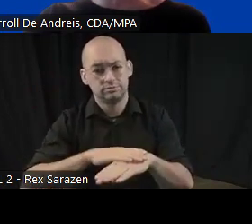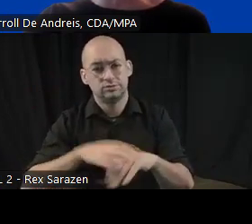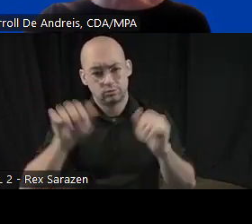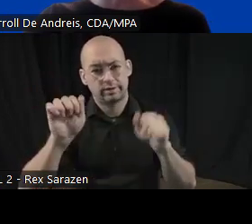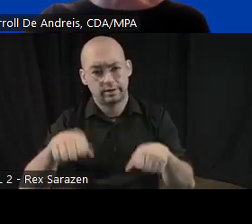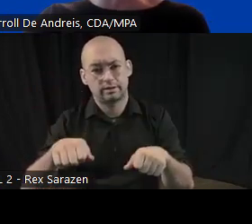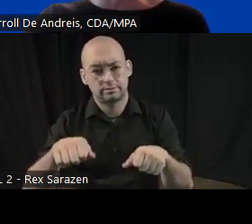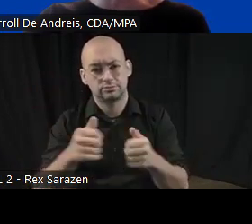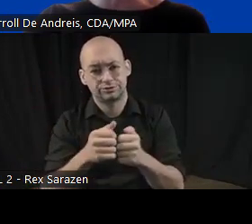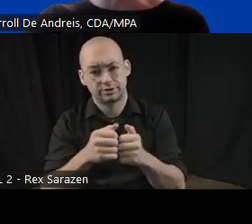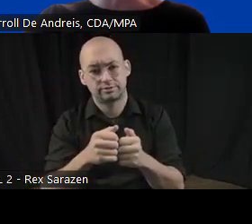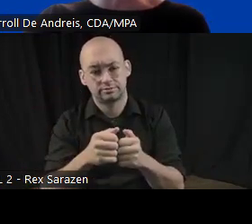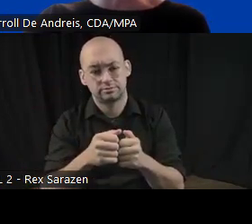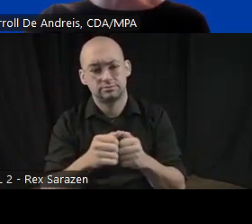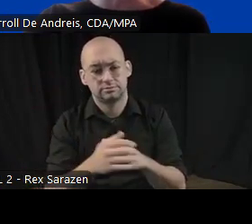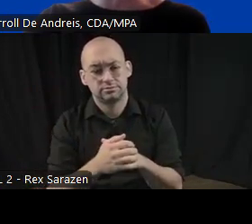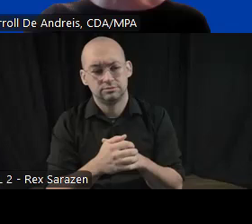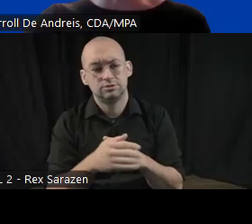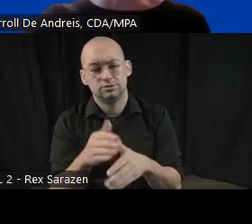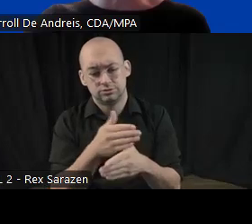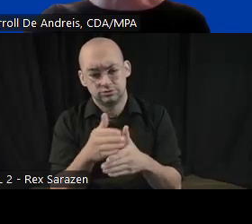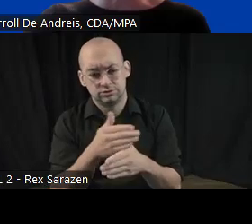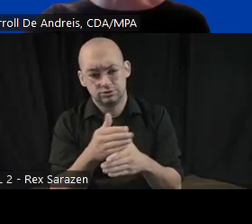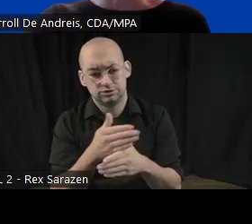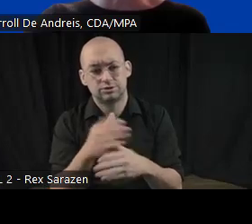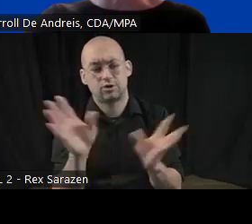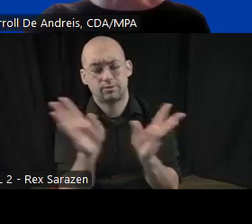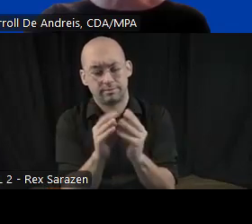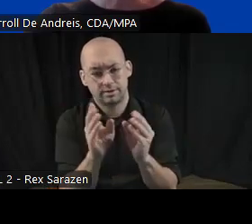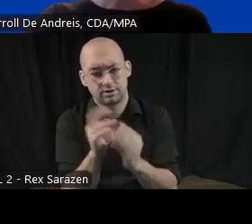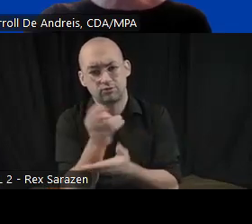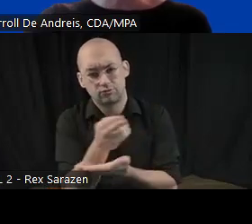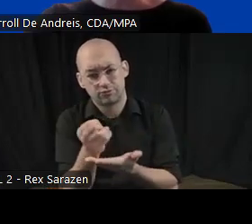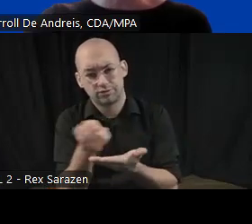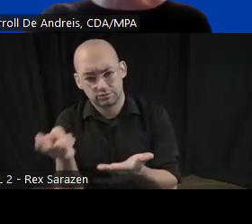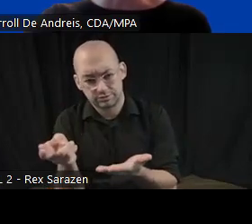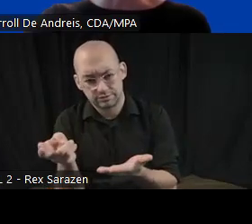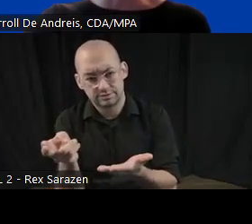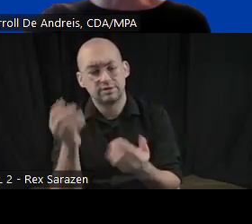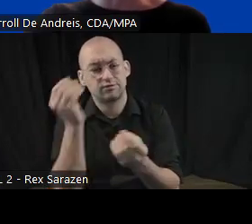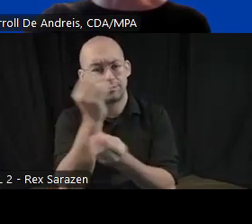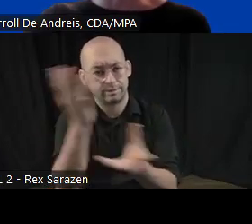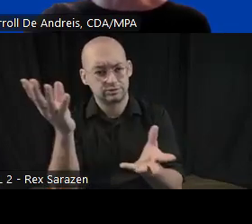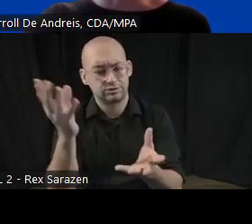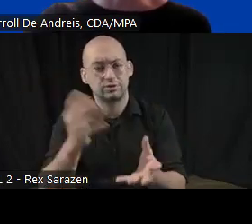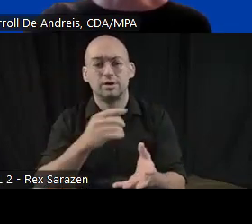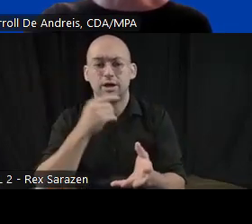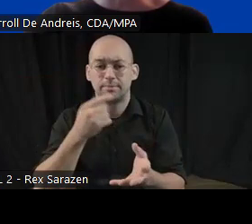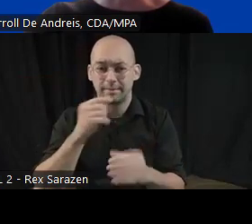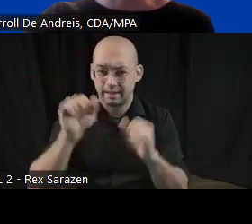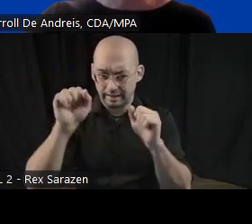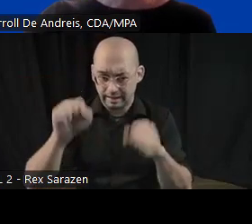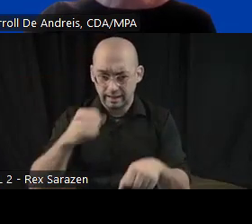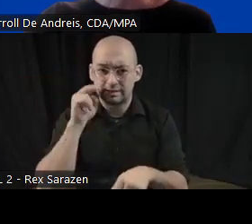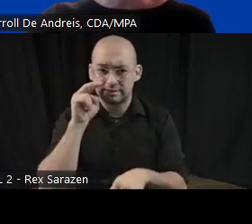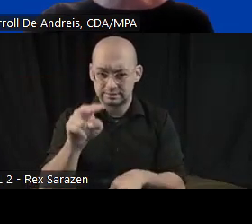state supporting staff to share out meeting-related resources and information. And the public's able to view this information in the